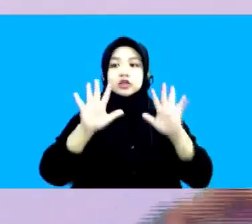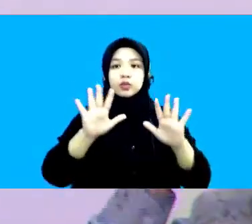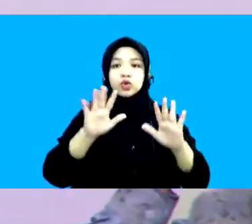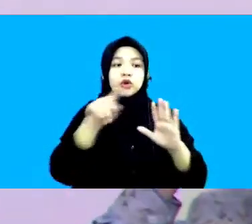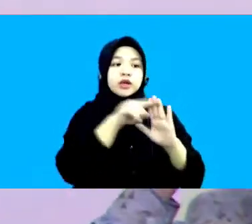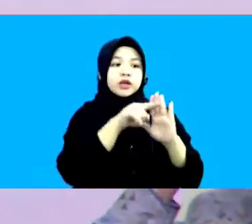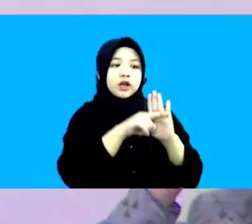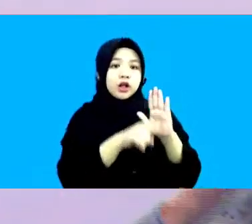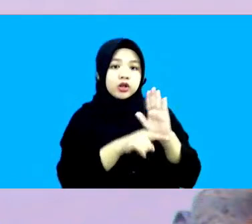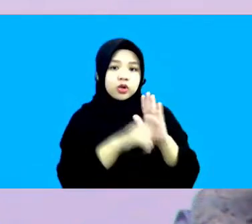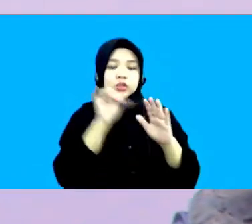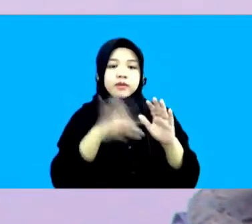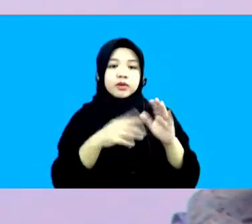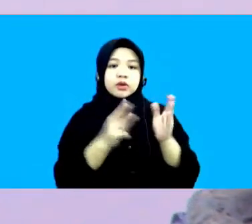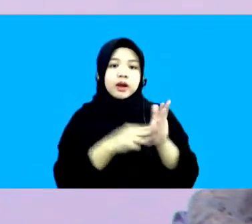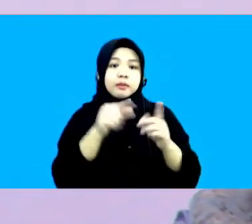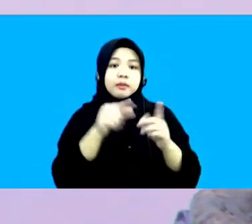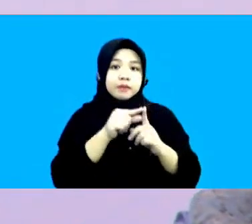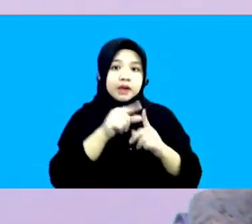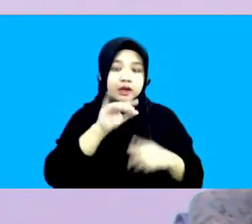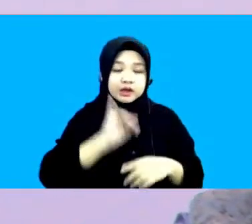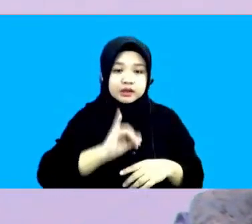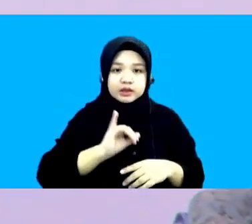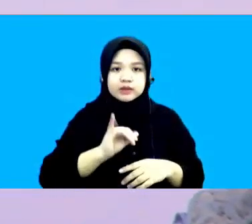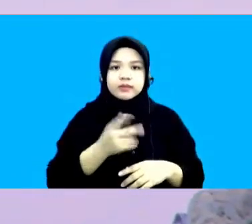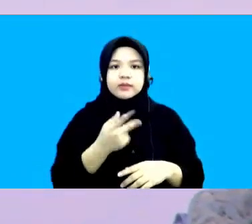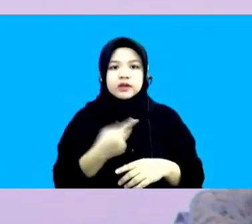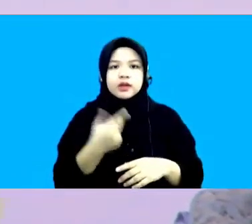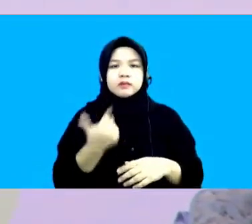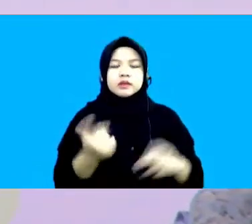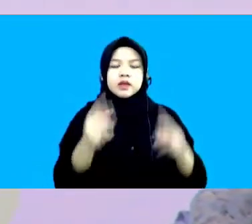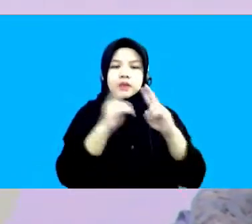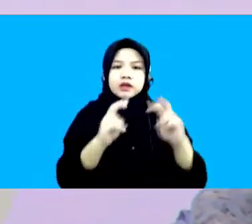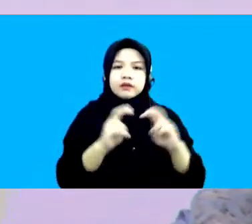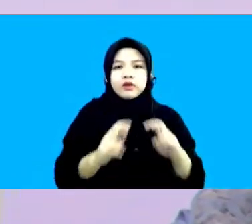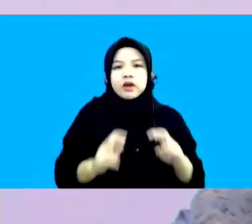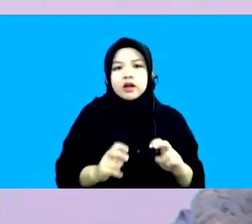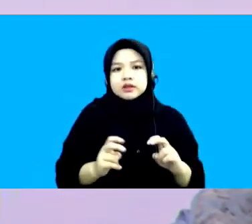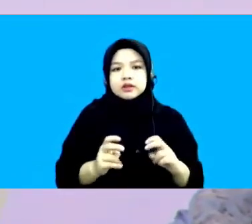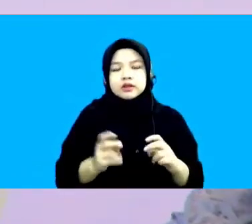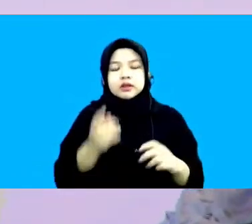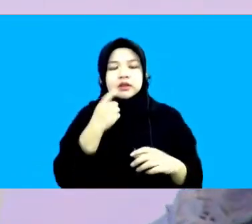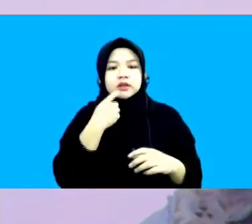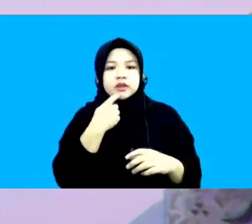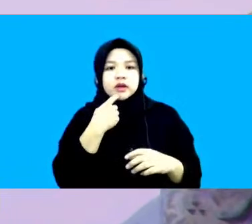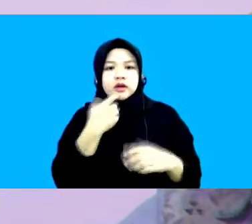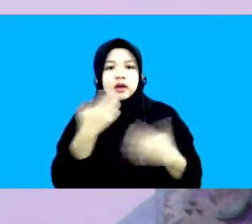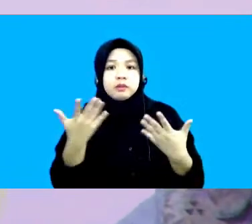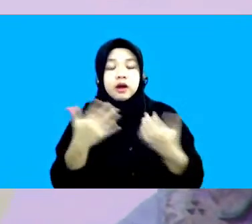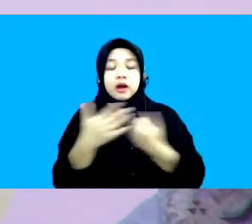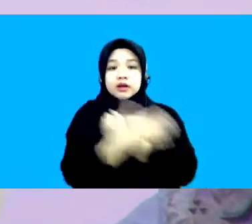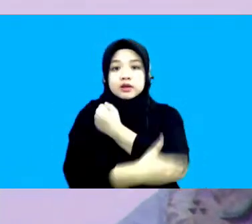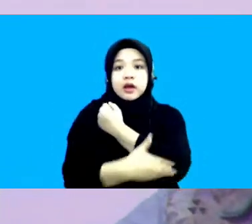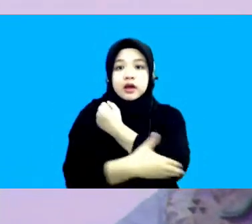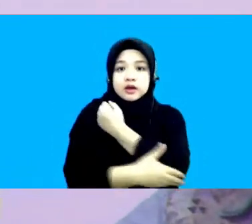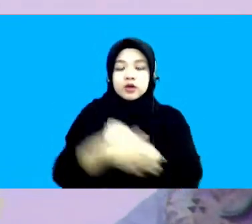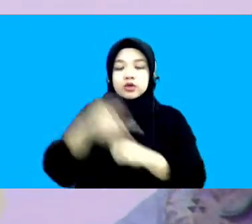Professor Foster for enlightening us about the poverty measurement. And certainly in the